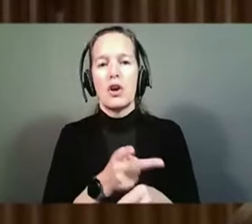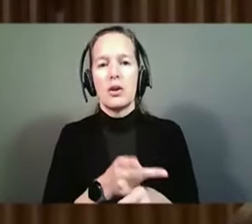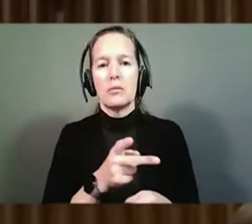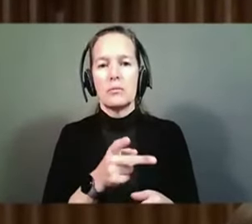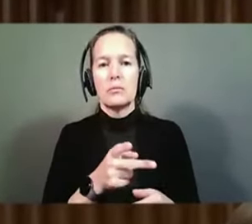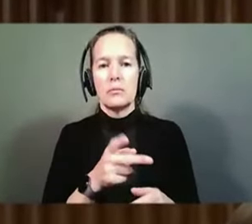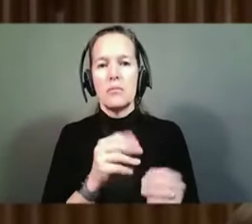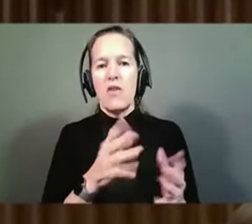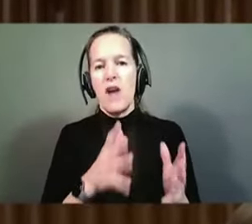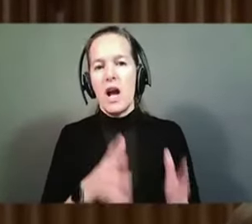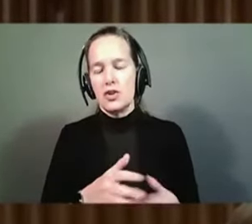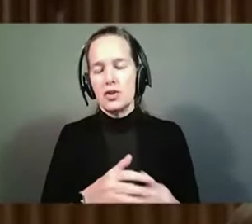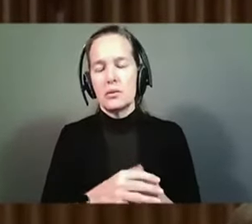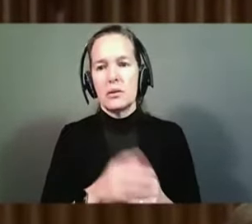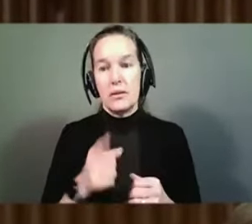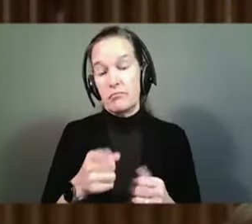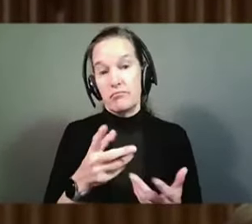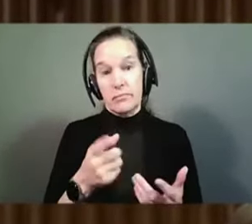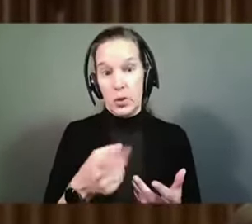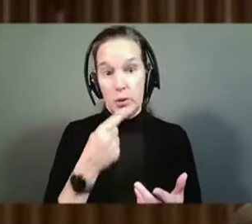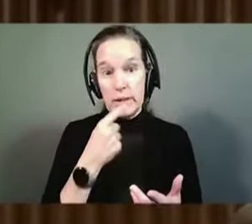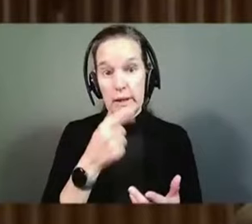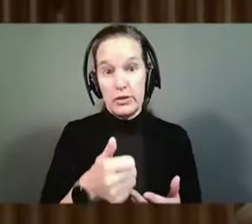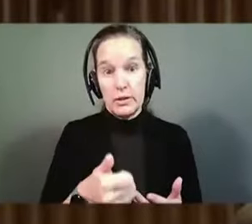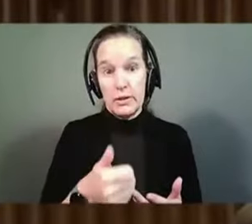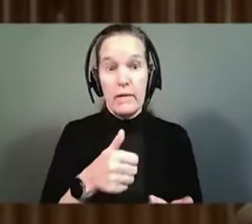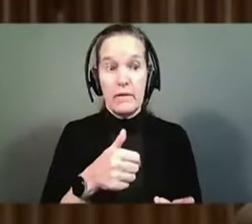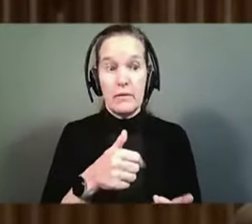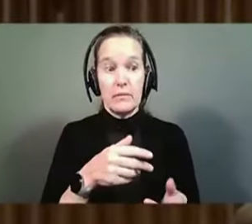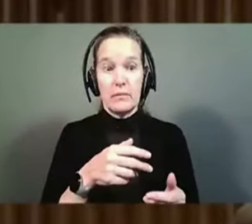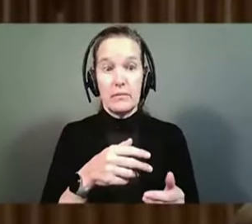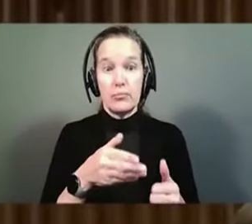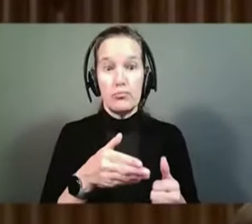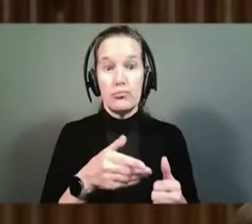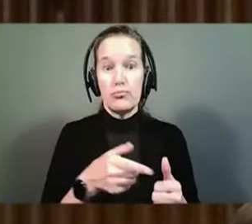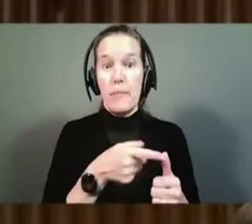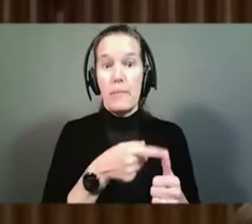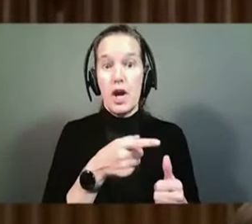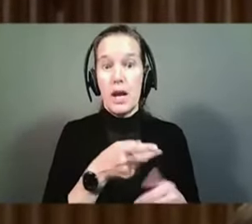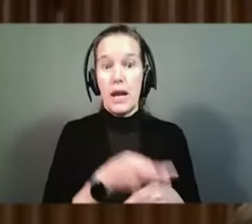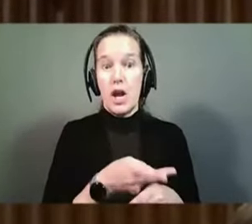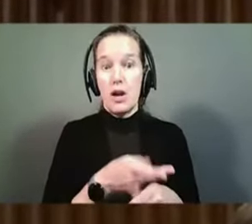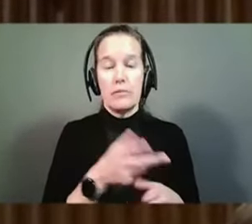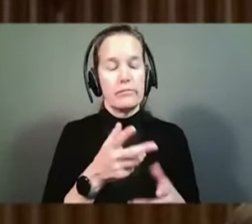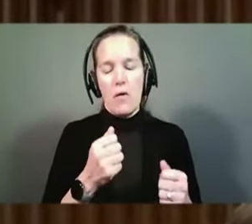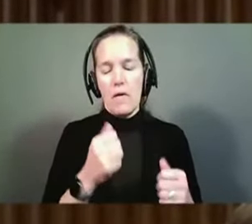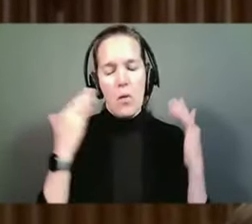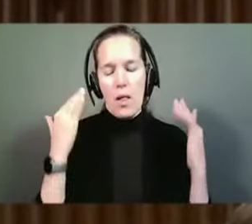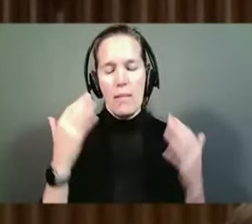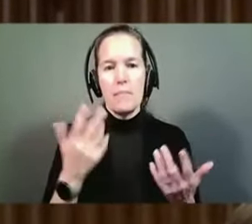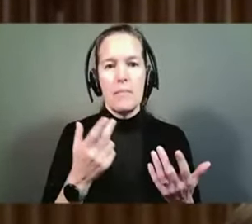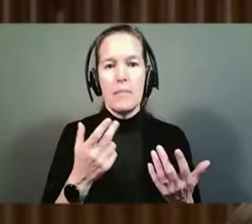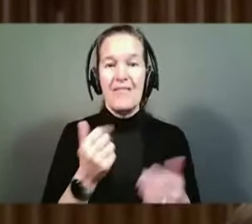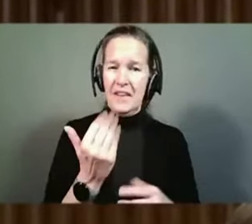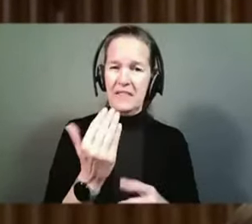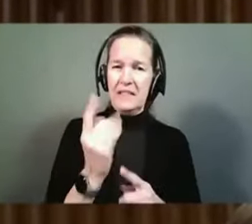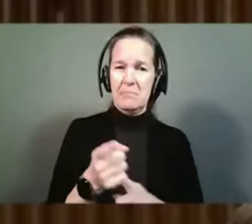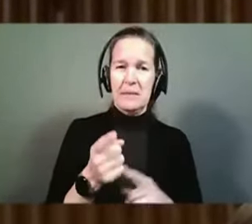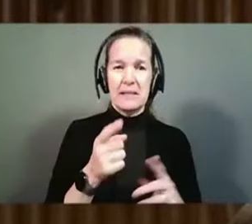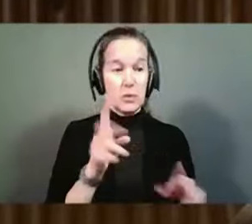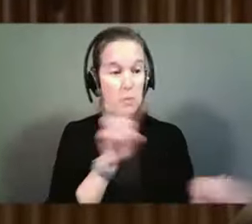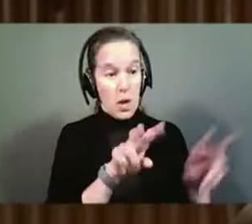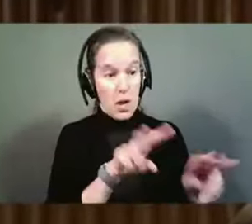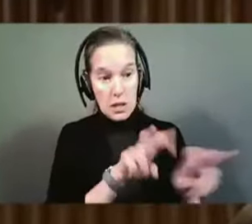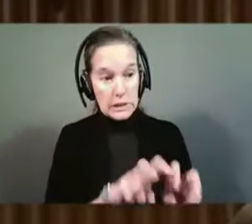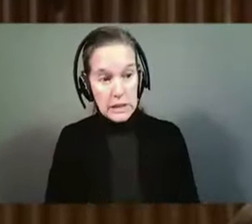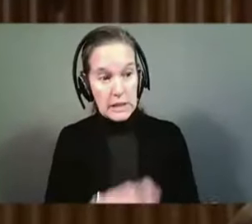care is overwhelmed. It's really, really difficult to assess a patient in 15 minutes and get